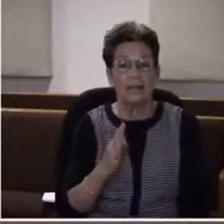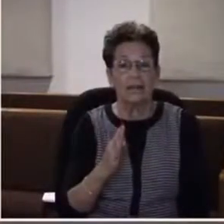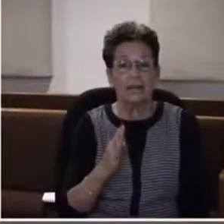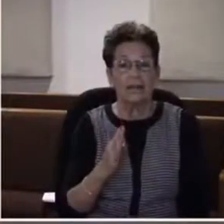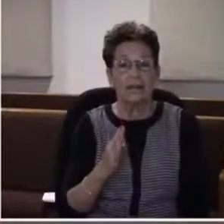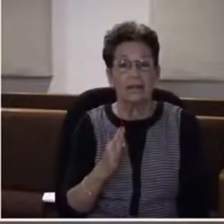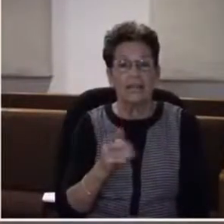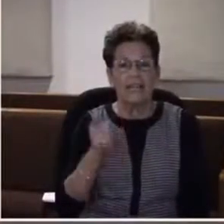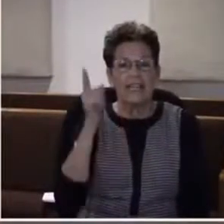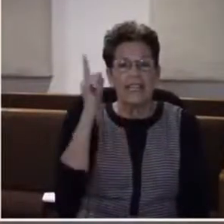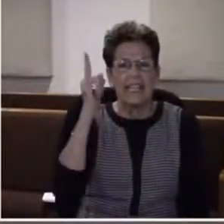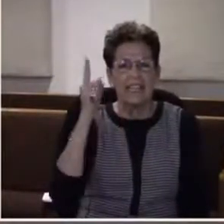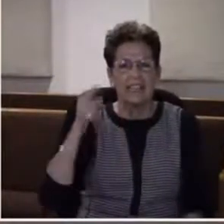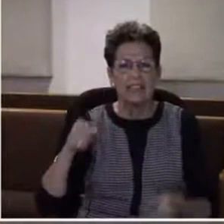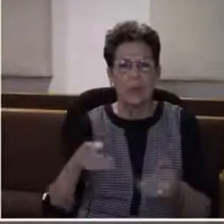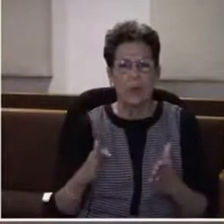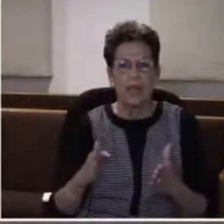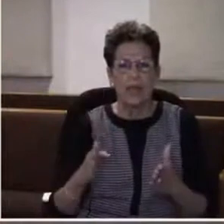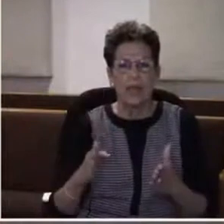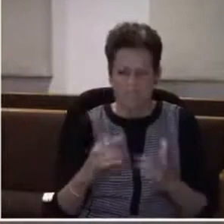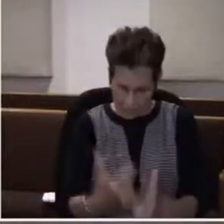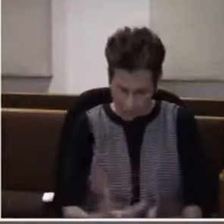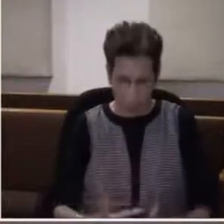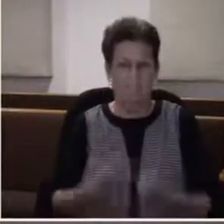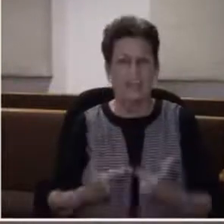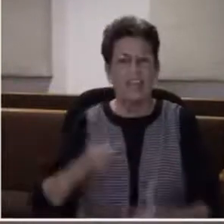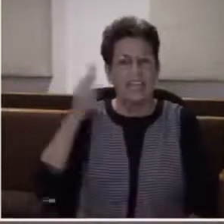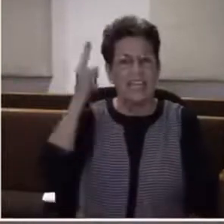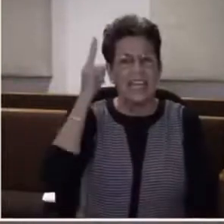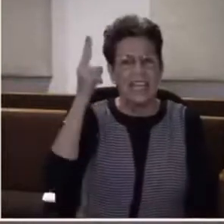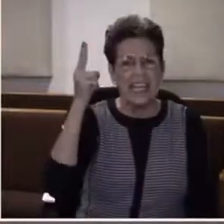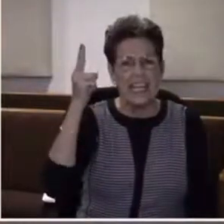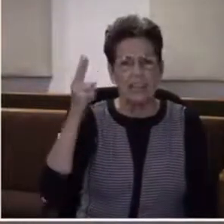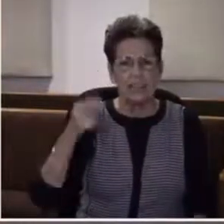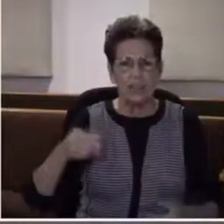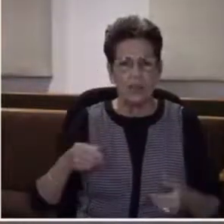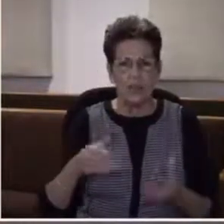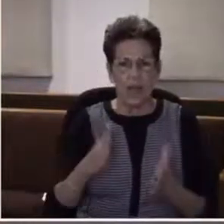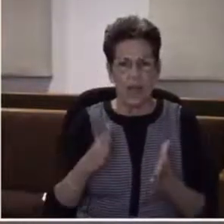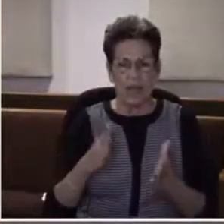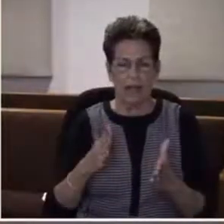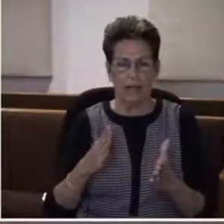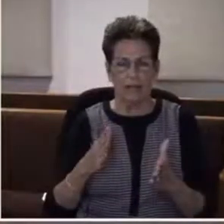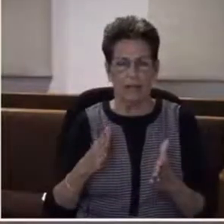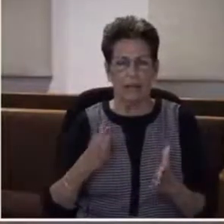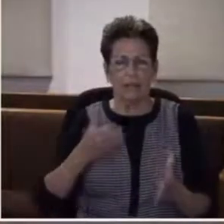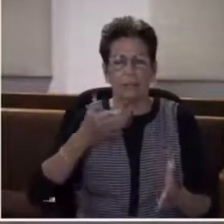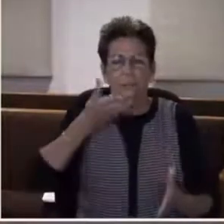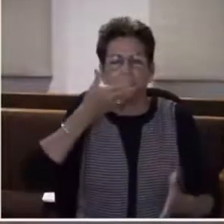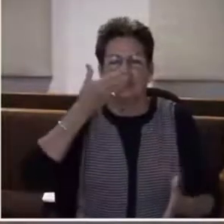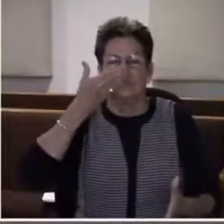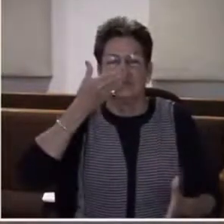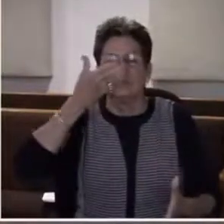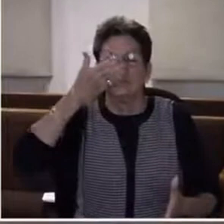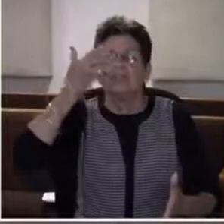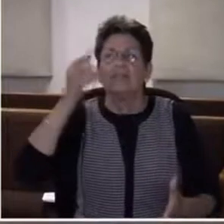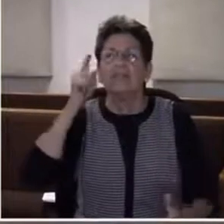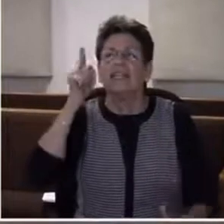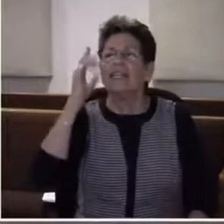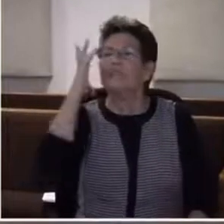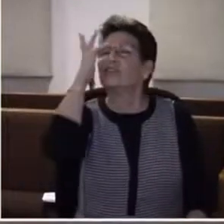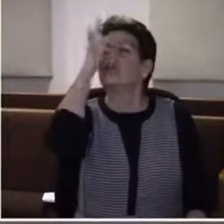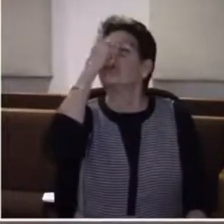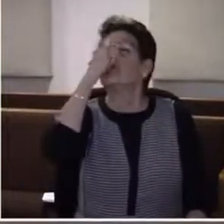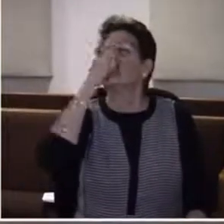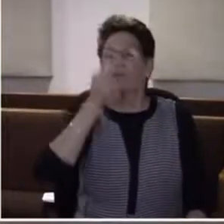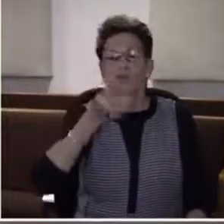He's the way we survive. He's the way that life smells good. He is the beautiful aroma and fragrance of